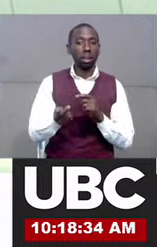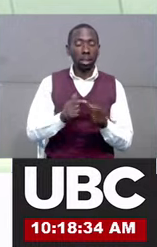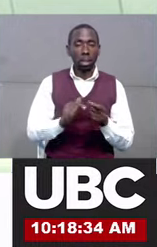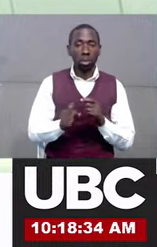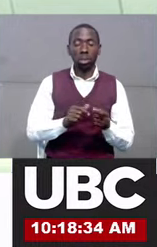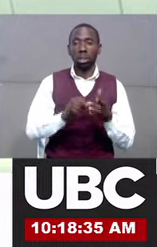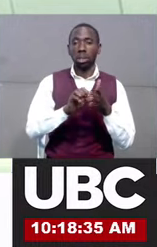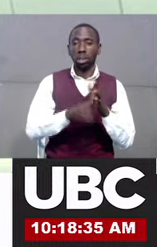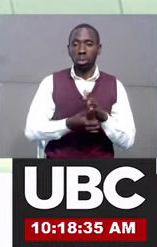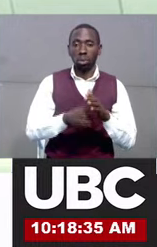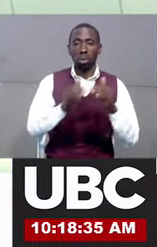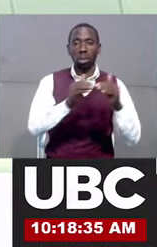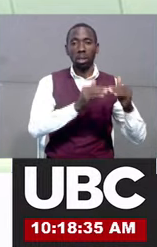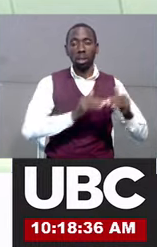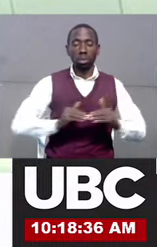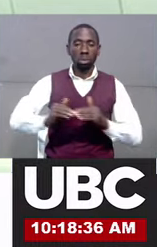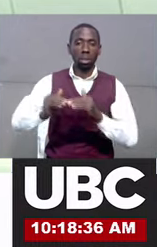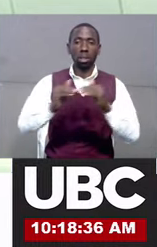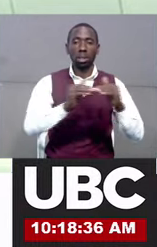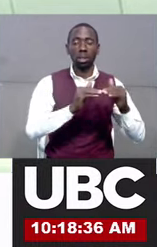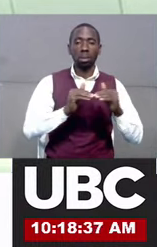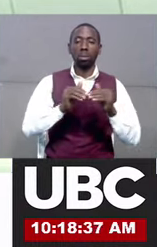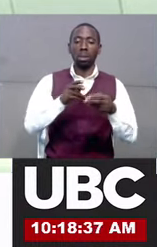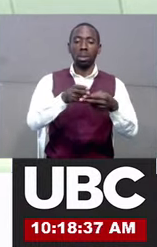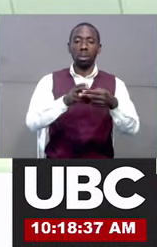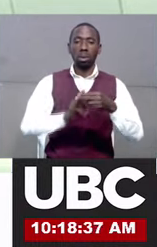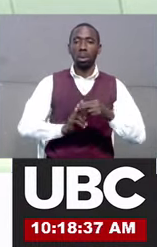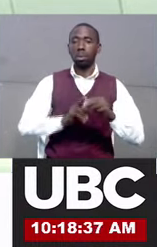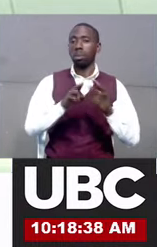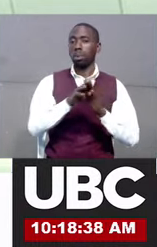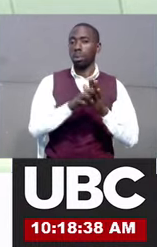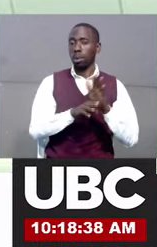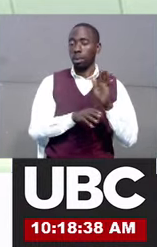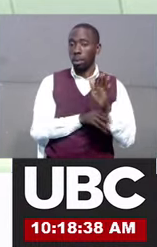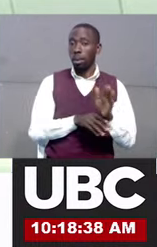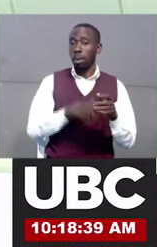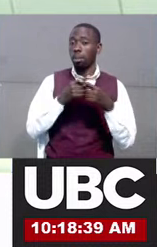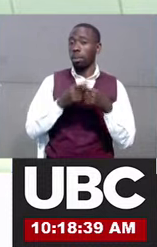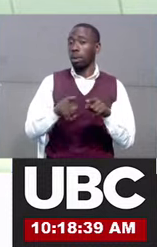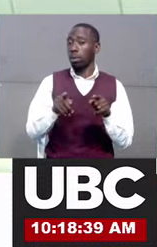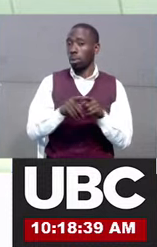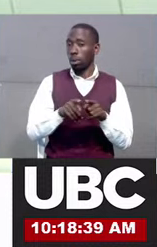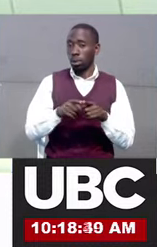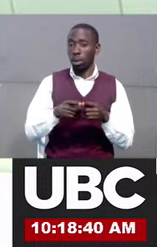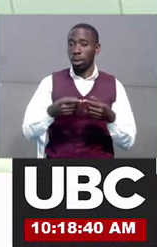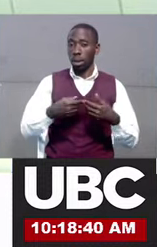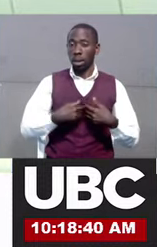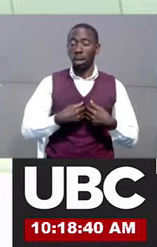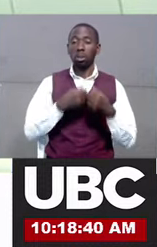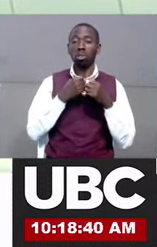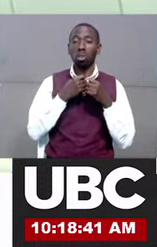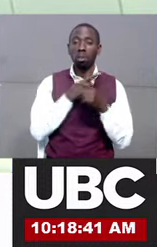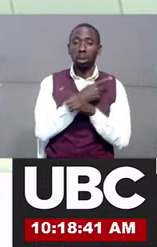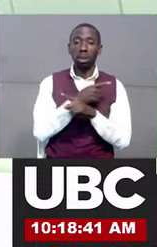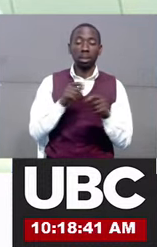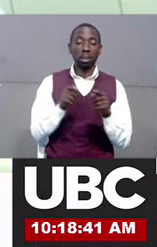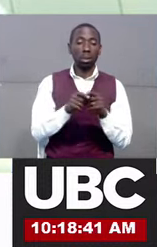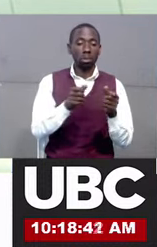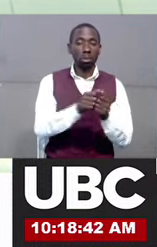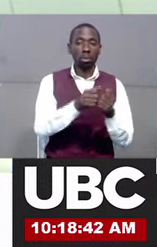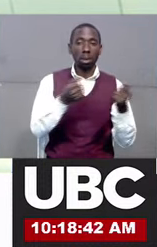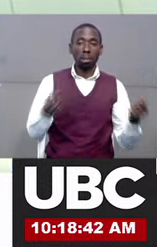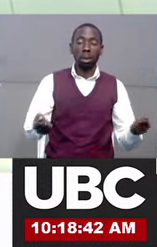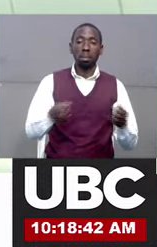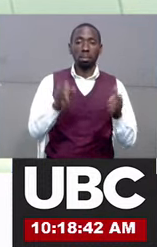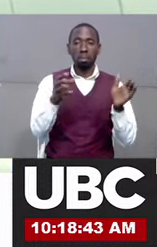equity of the loan scheme. And when there was that complaint, and they could publish in papers,